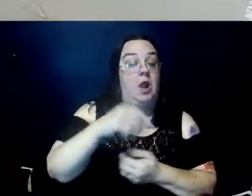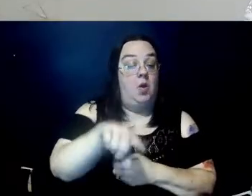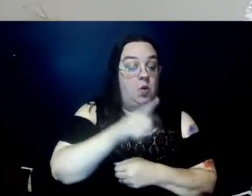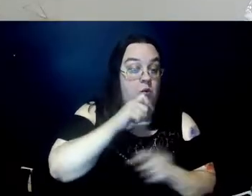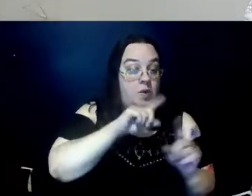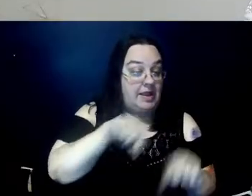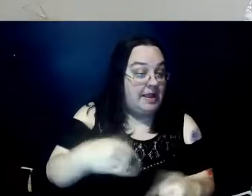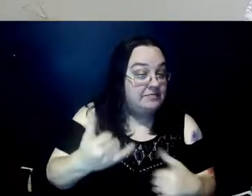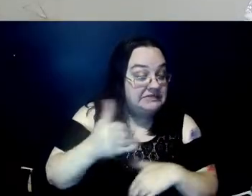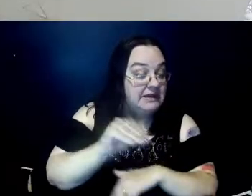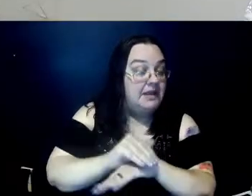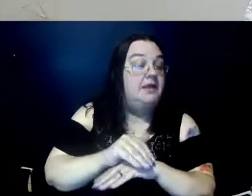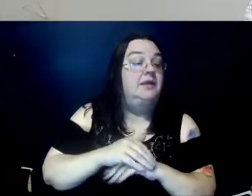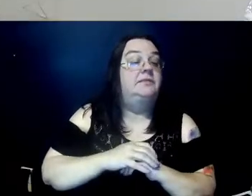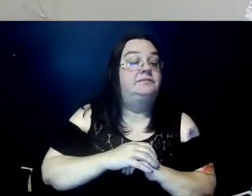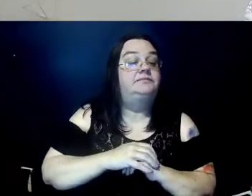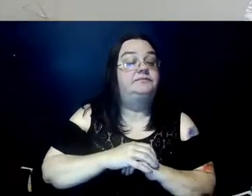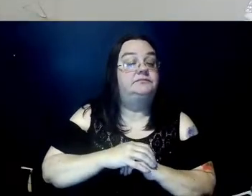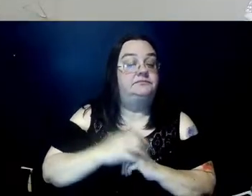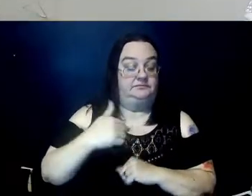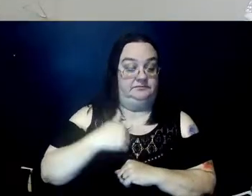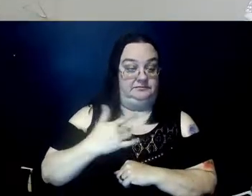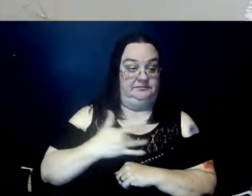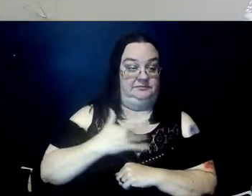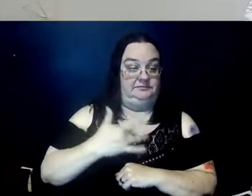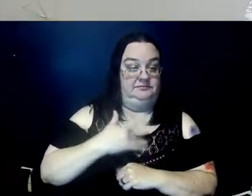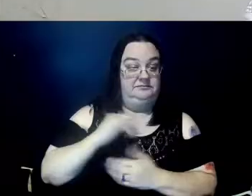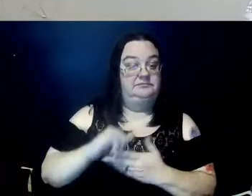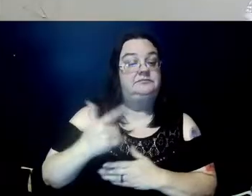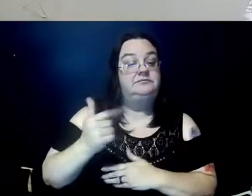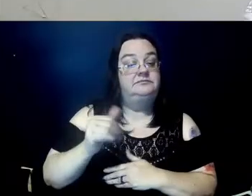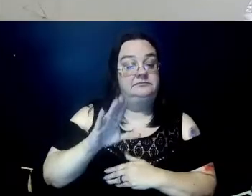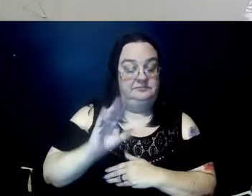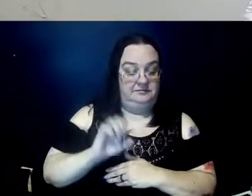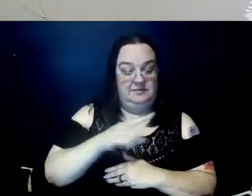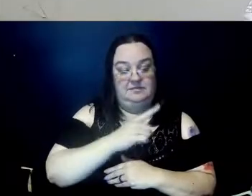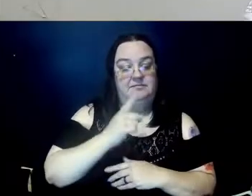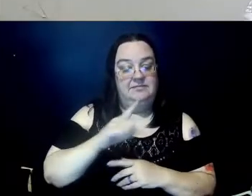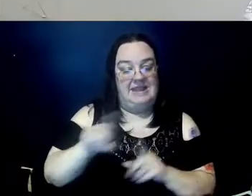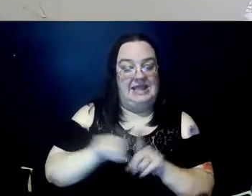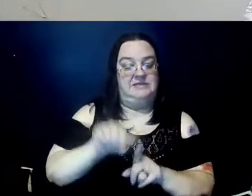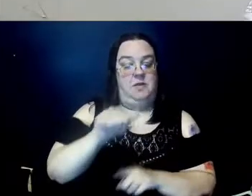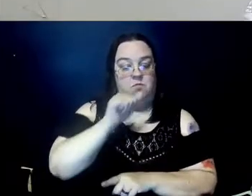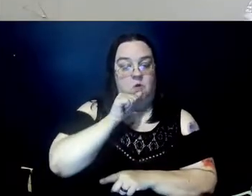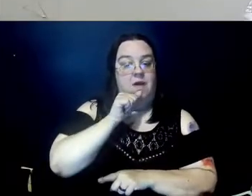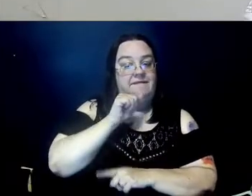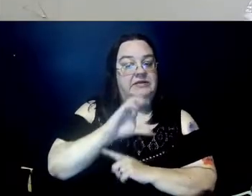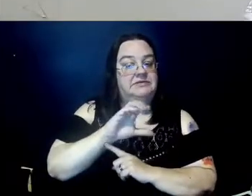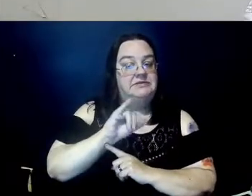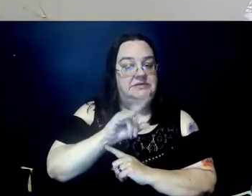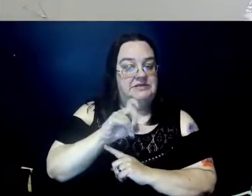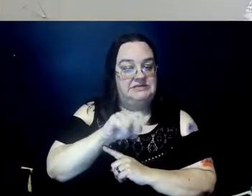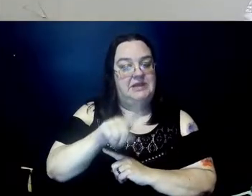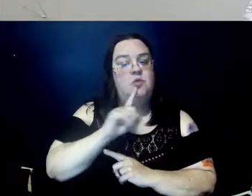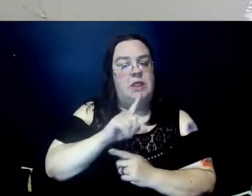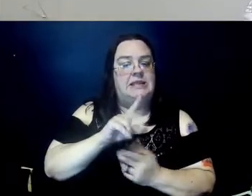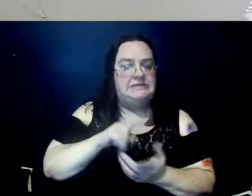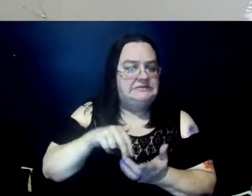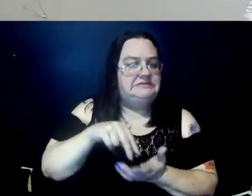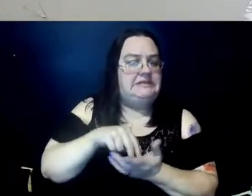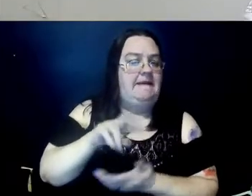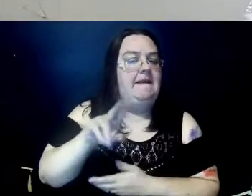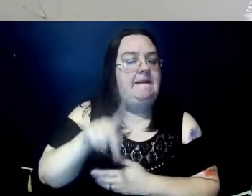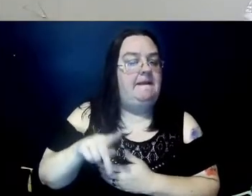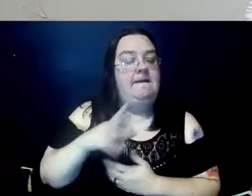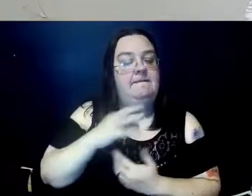tonight. I feel that Gabe stepped up as a private citizen and did what